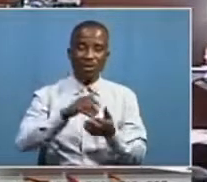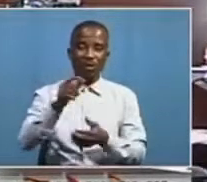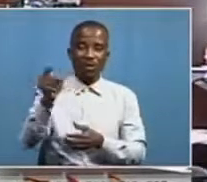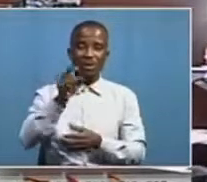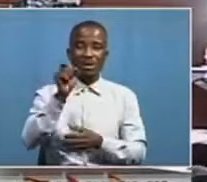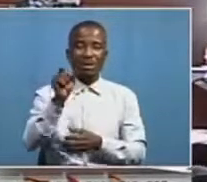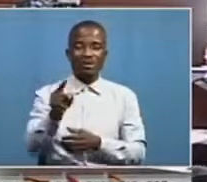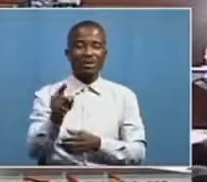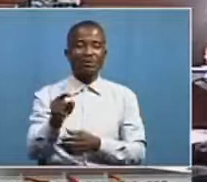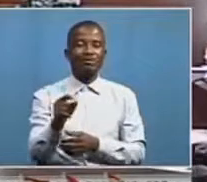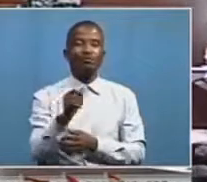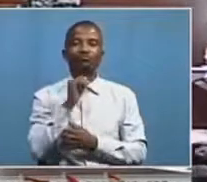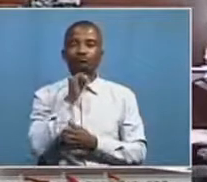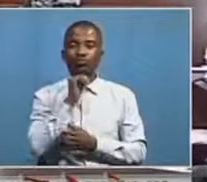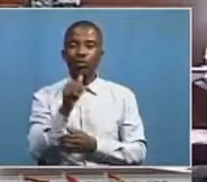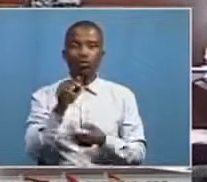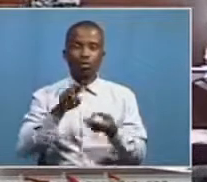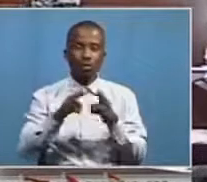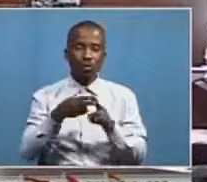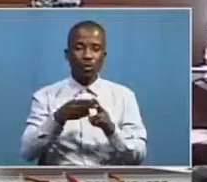13,121,111 and not the figure